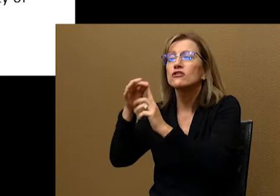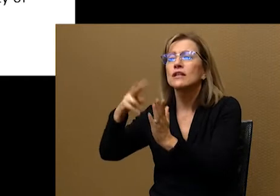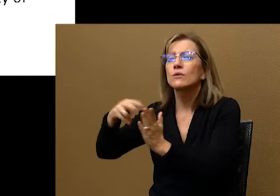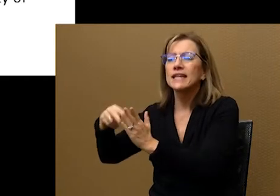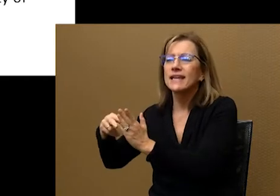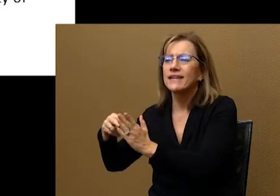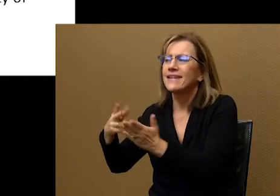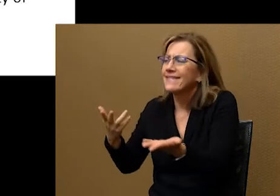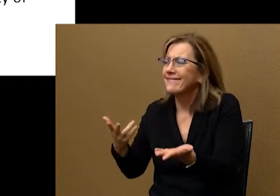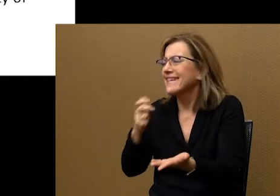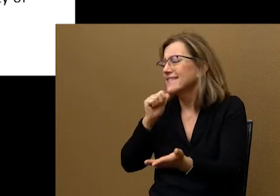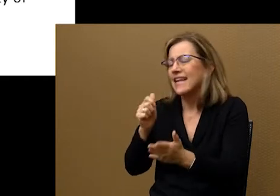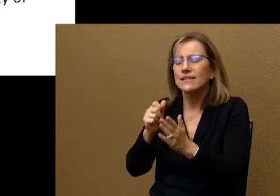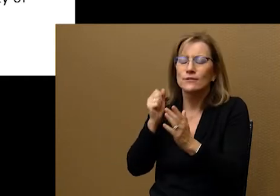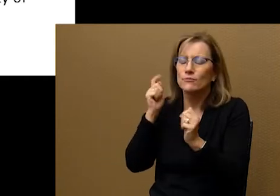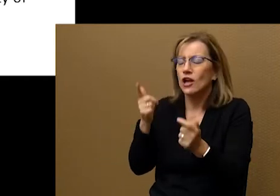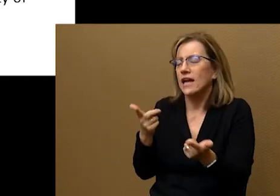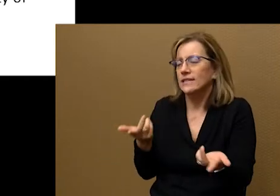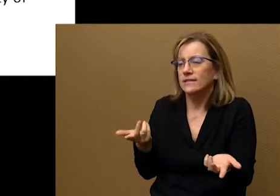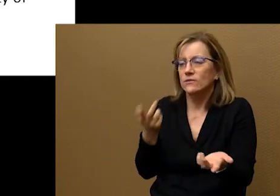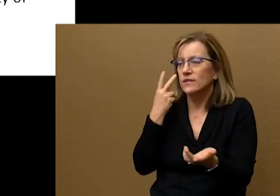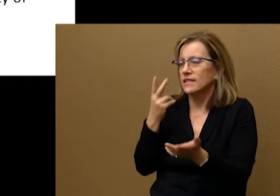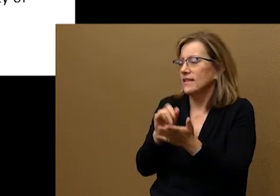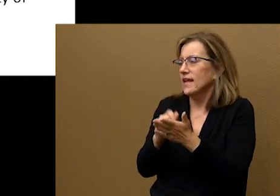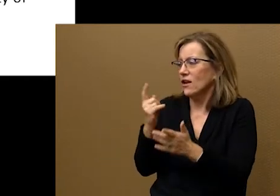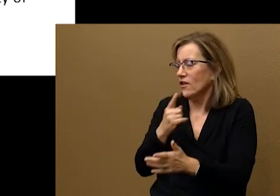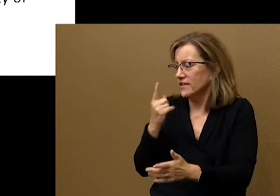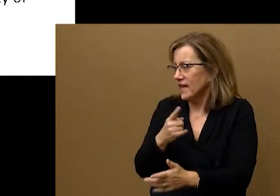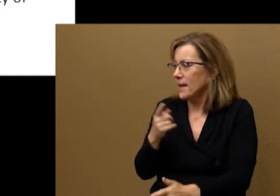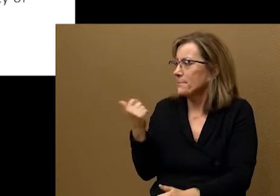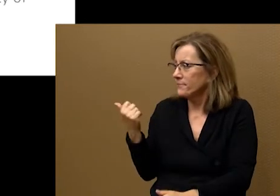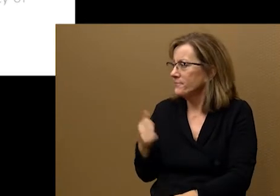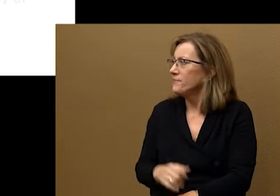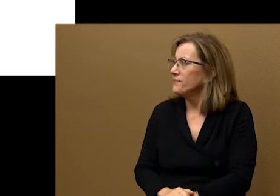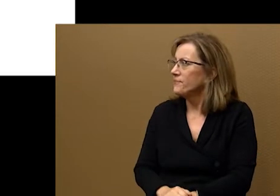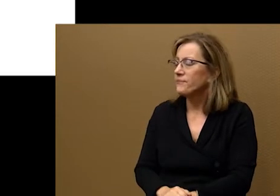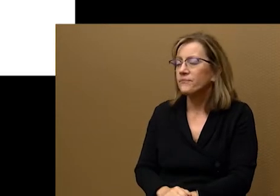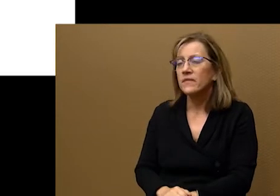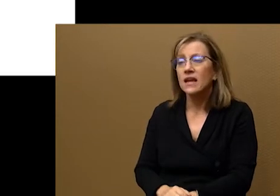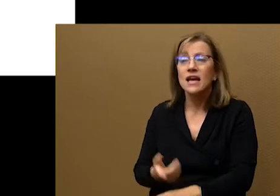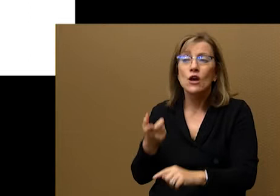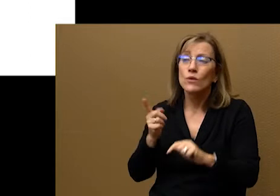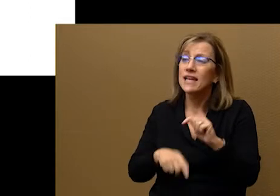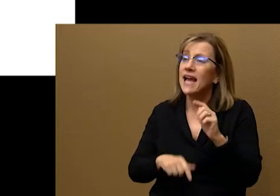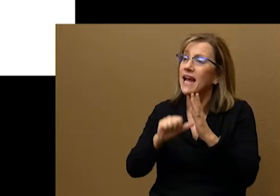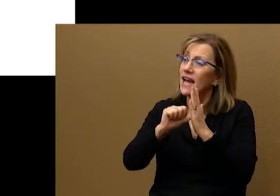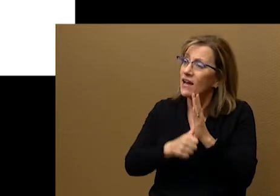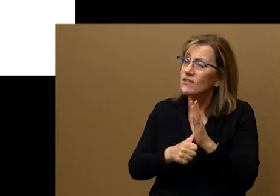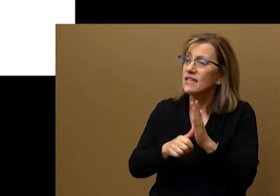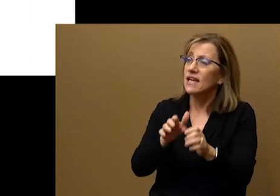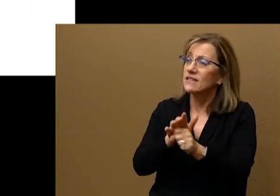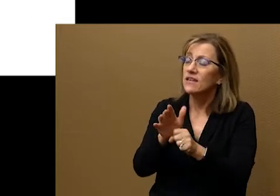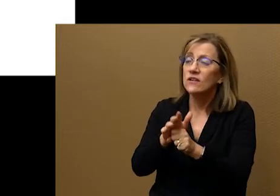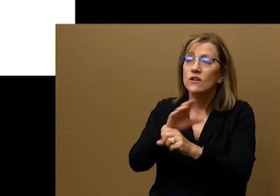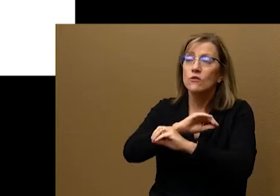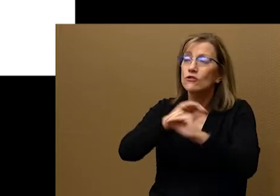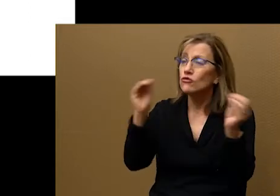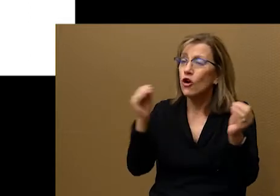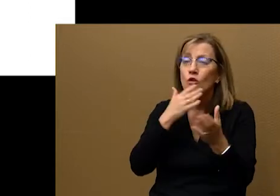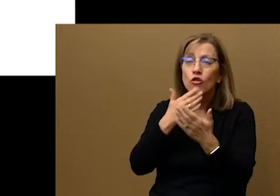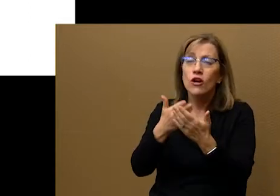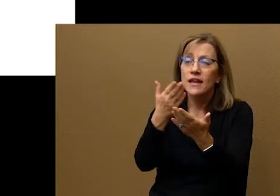reading. That's not a surprise to you, right? You see that all the time. Importantly, this can't be said enough. There